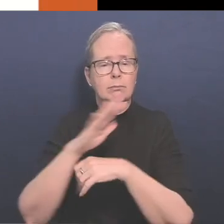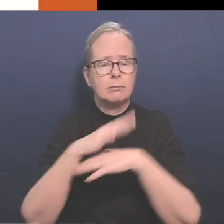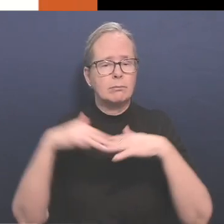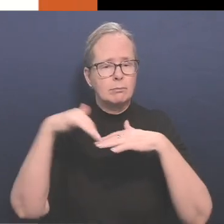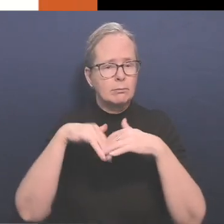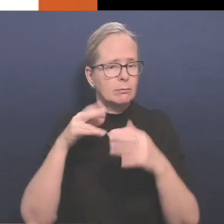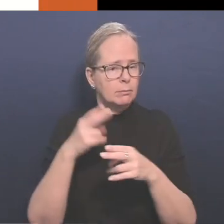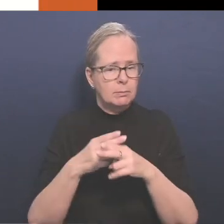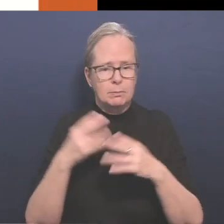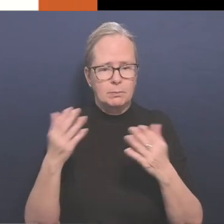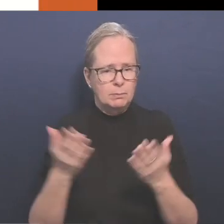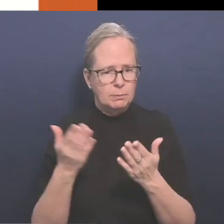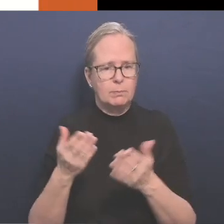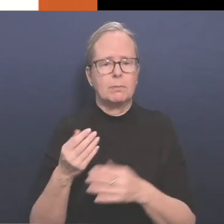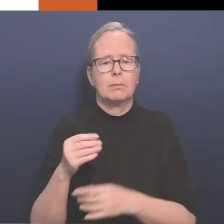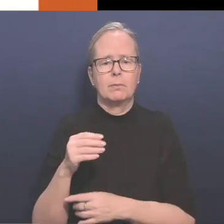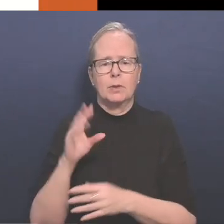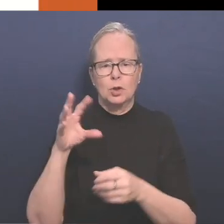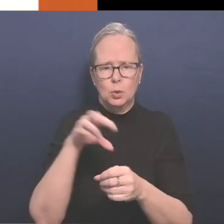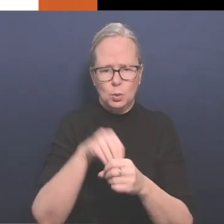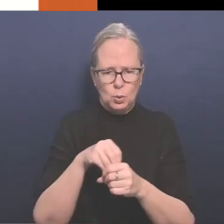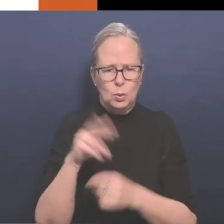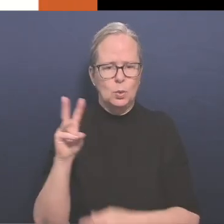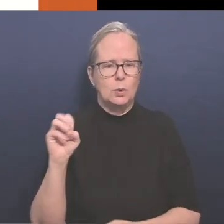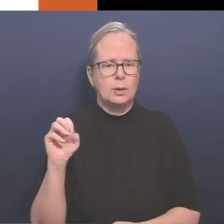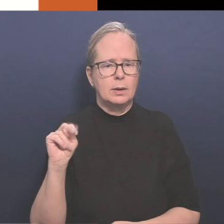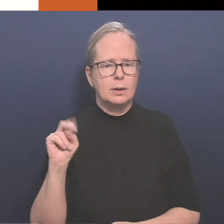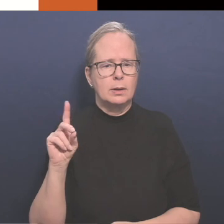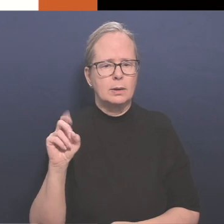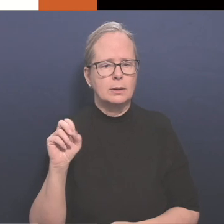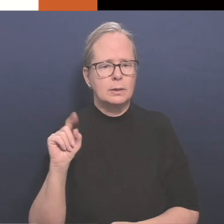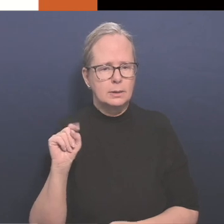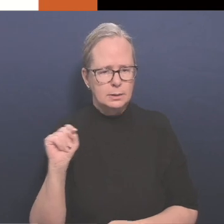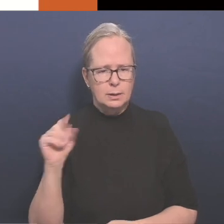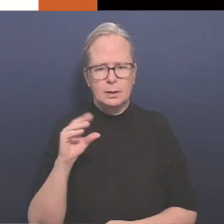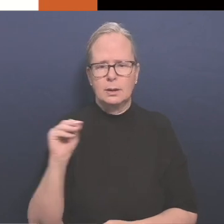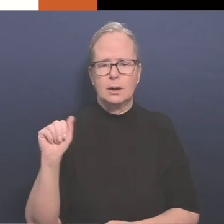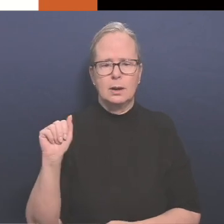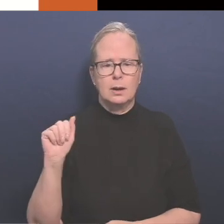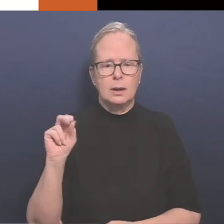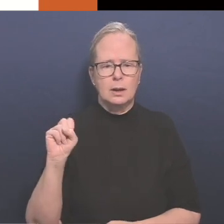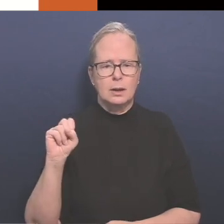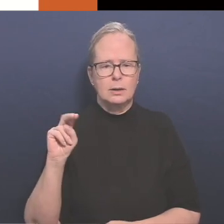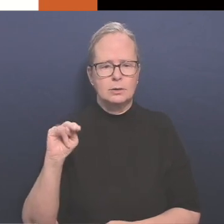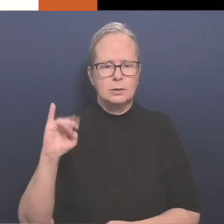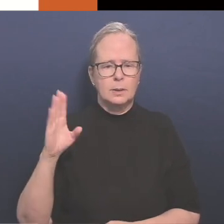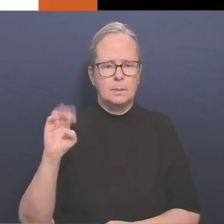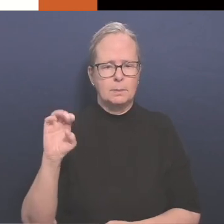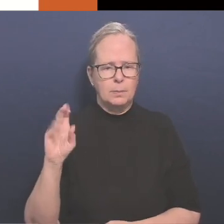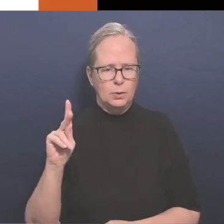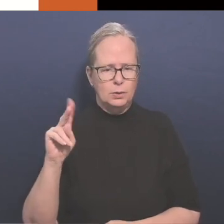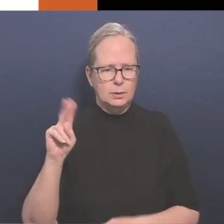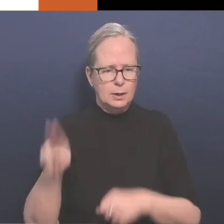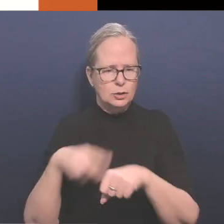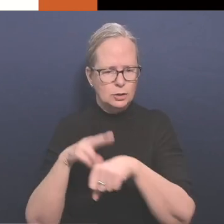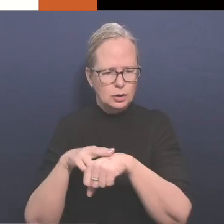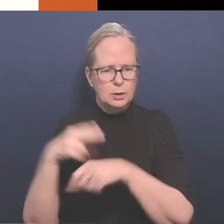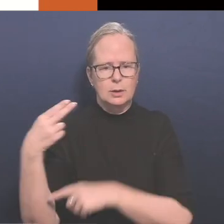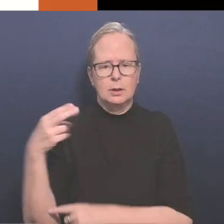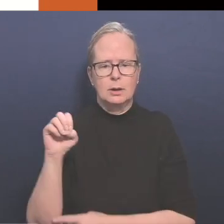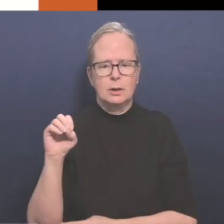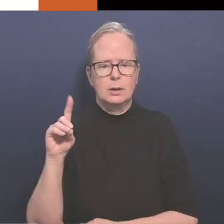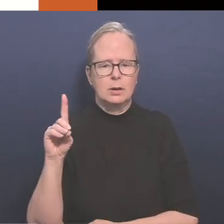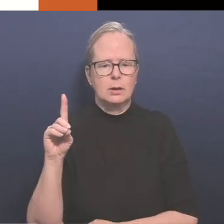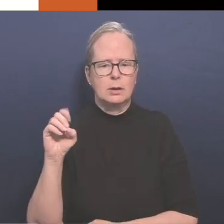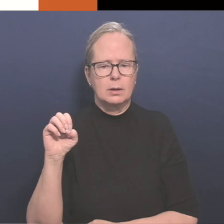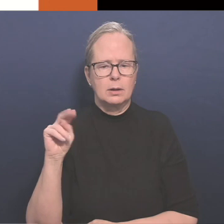So for those of you who may not be familiar with Prosper Canada, just a little bit about who we are. So Prosper Canada is